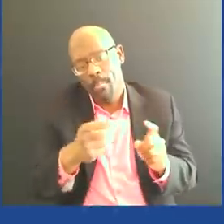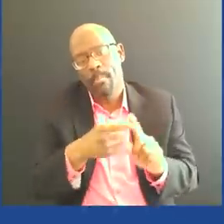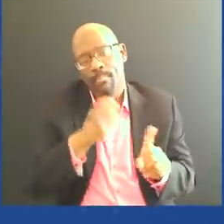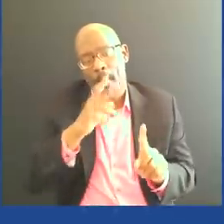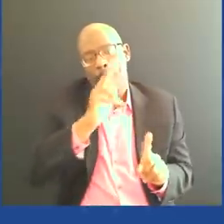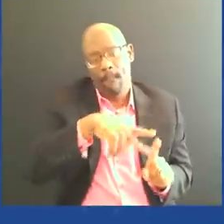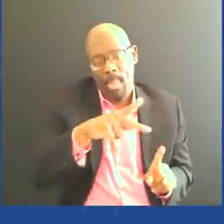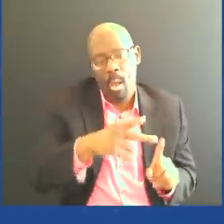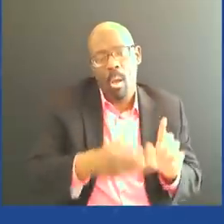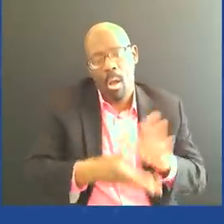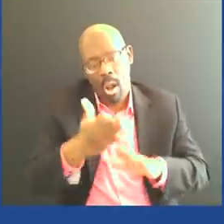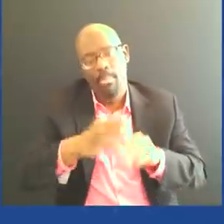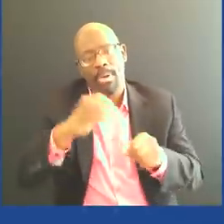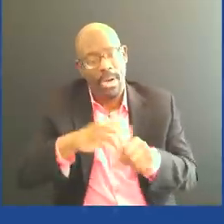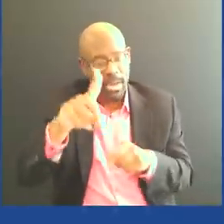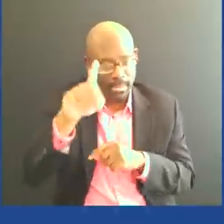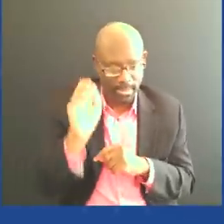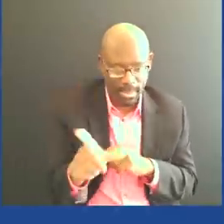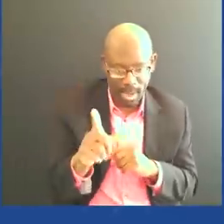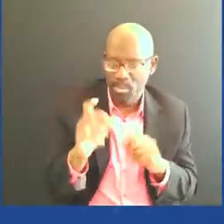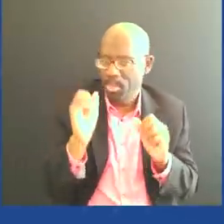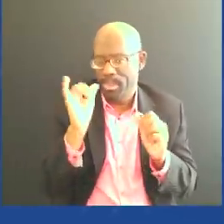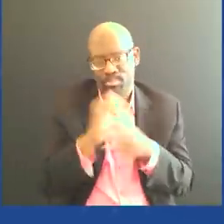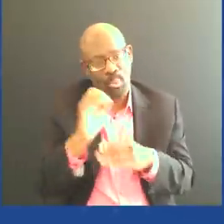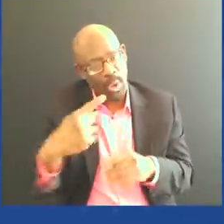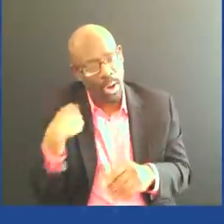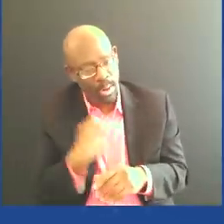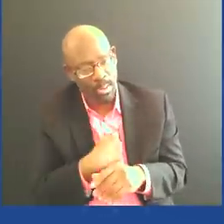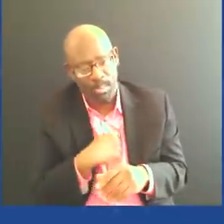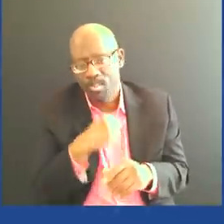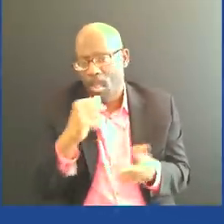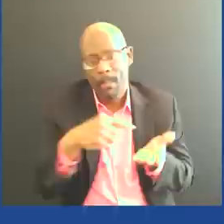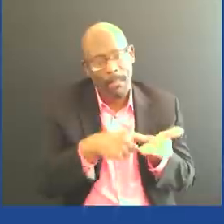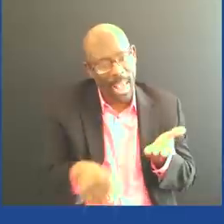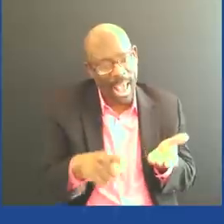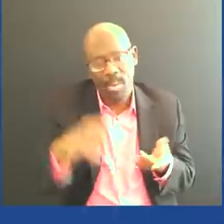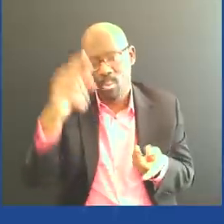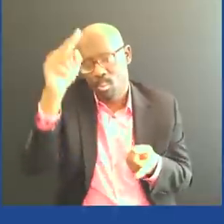okay with us if you don't pay down your balance every month.